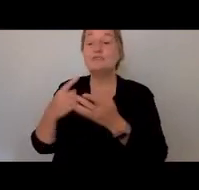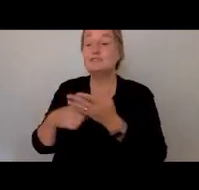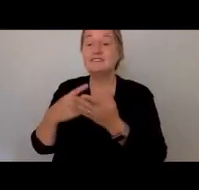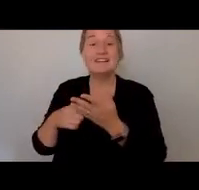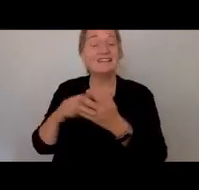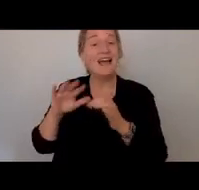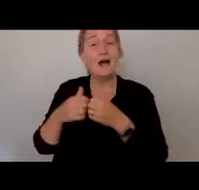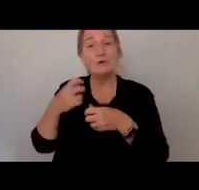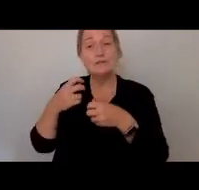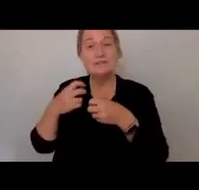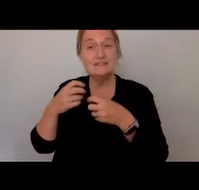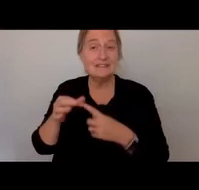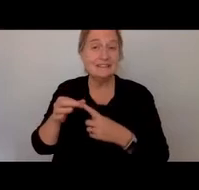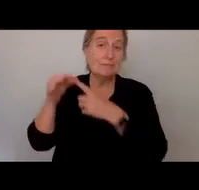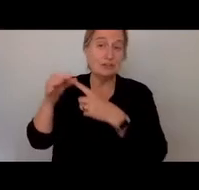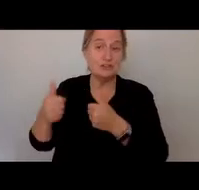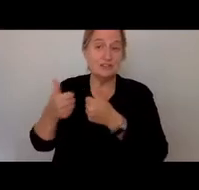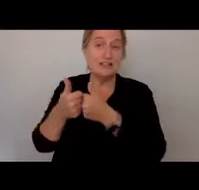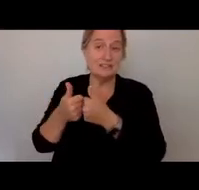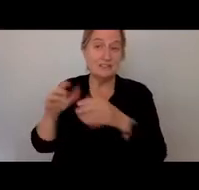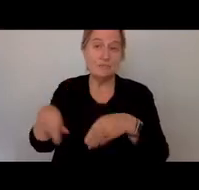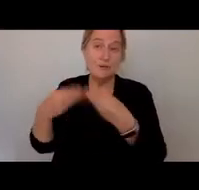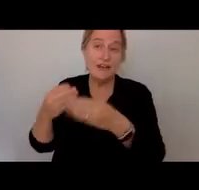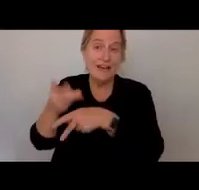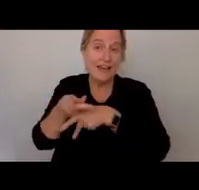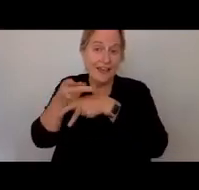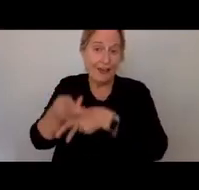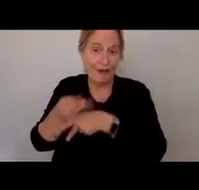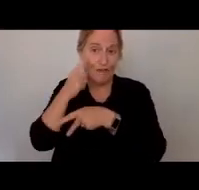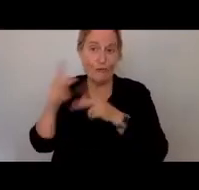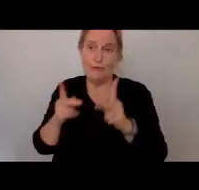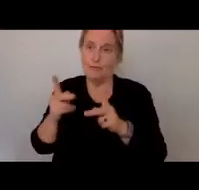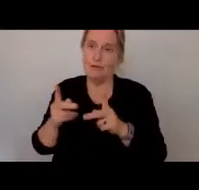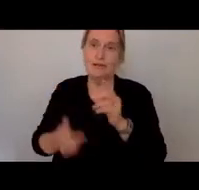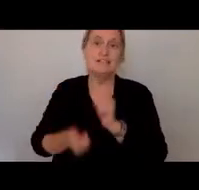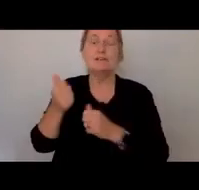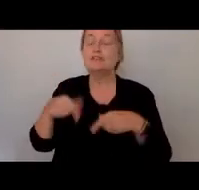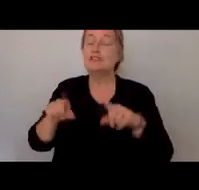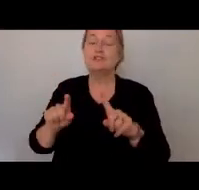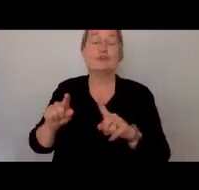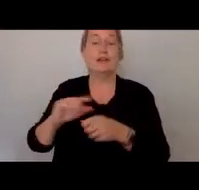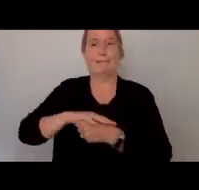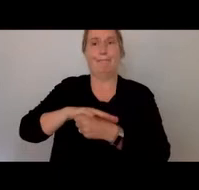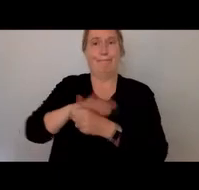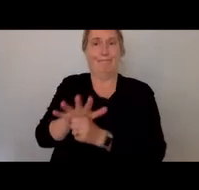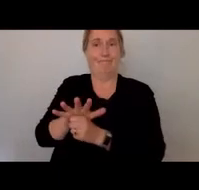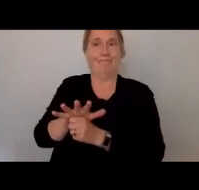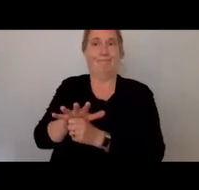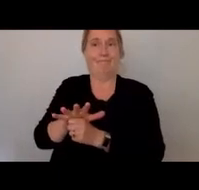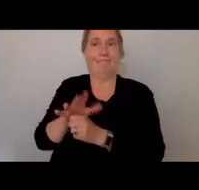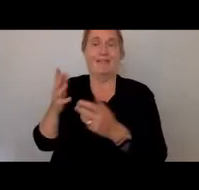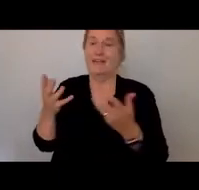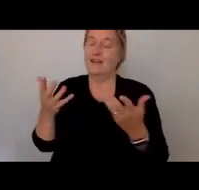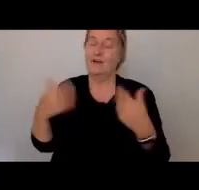this pandemic. The resilience and strength of the people I've met that work in this area has given me so much respect for